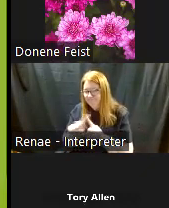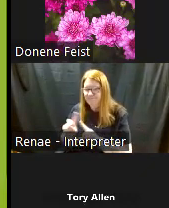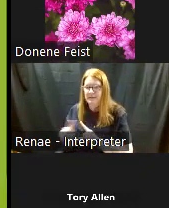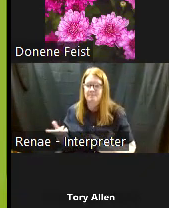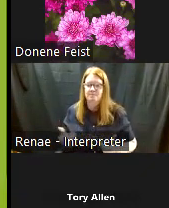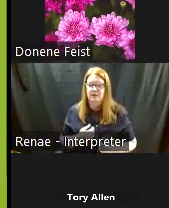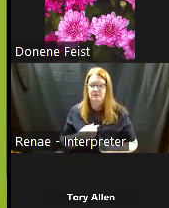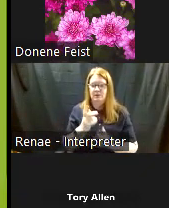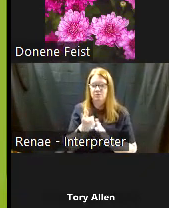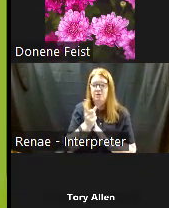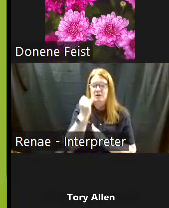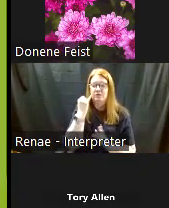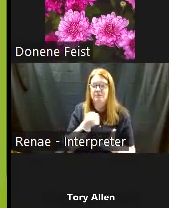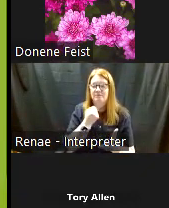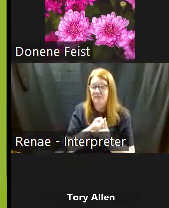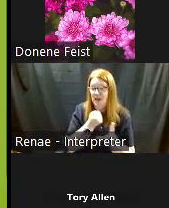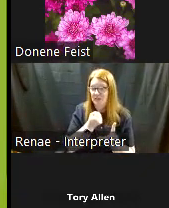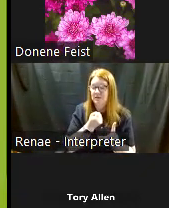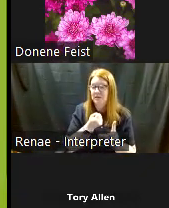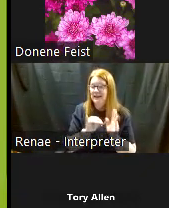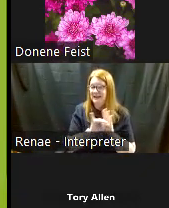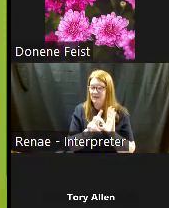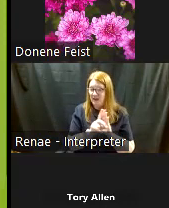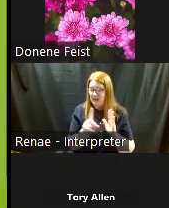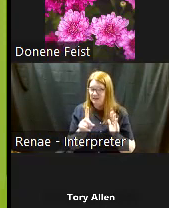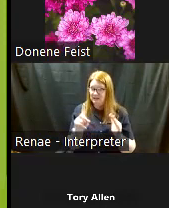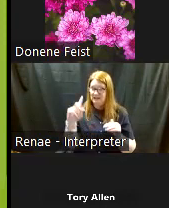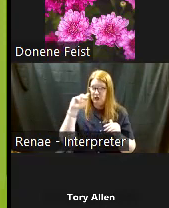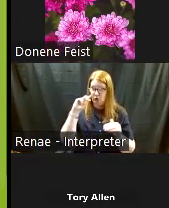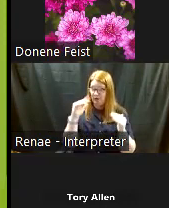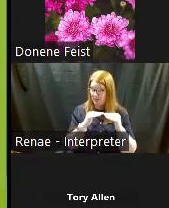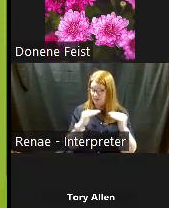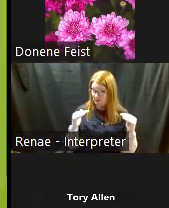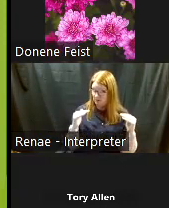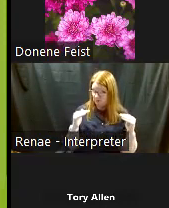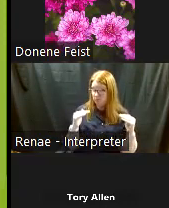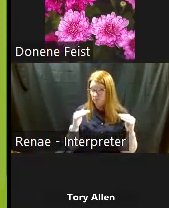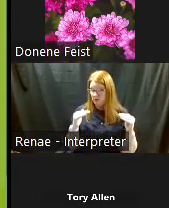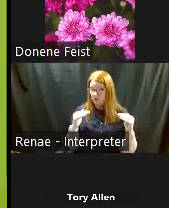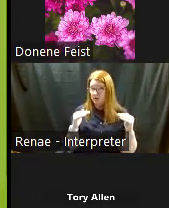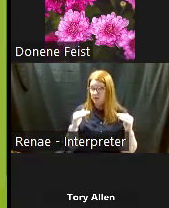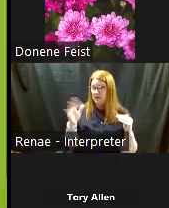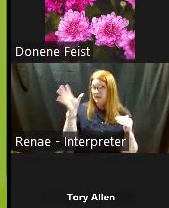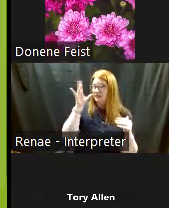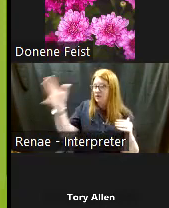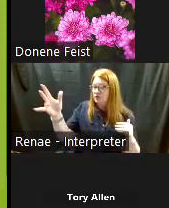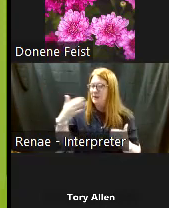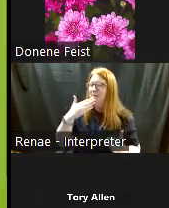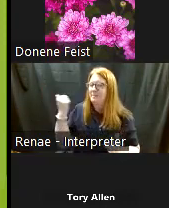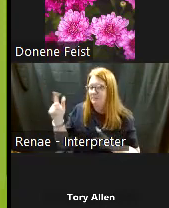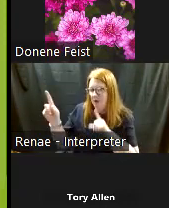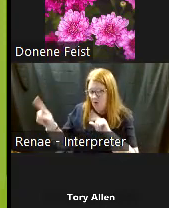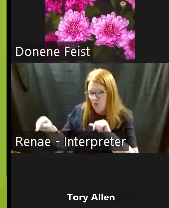earlier we find things and identify hearing levels, the better the outcomes will be in the long run.